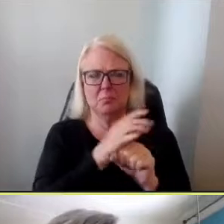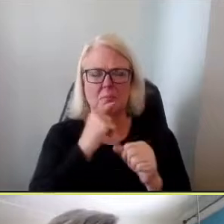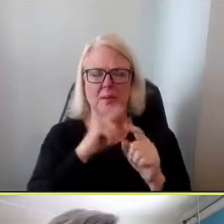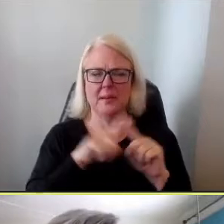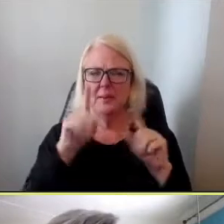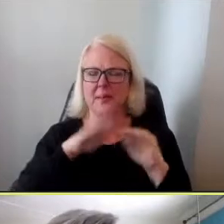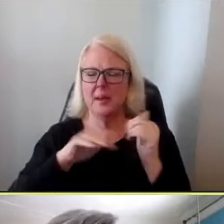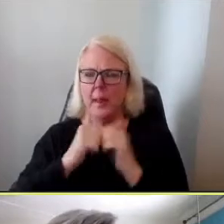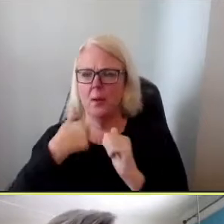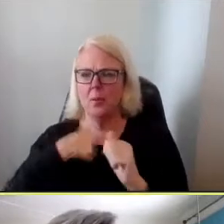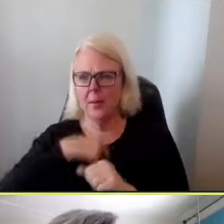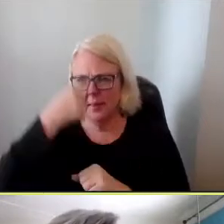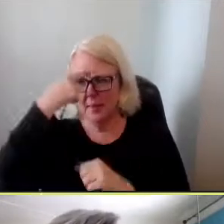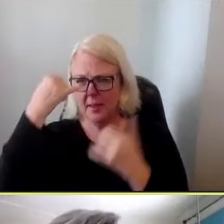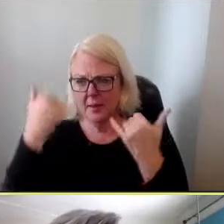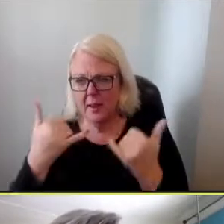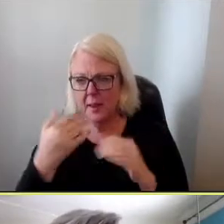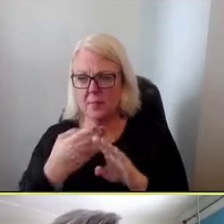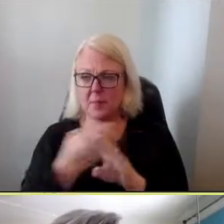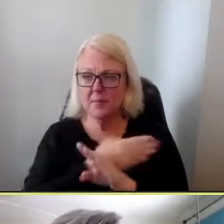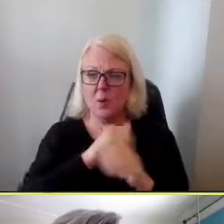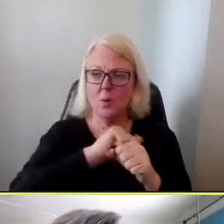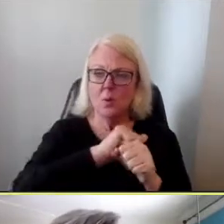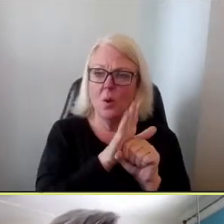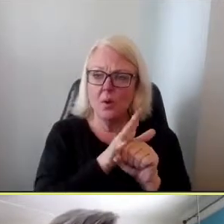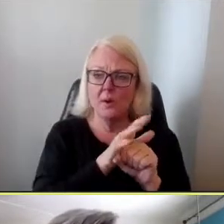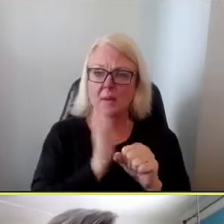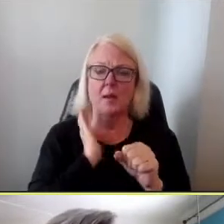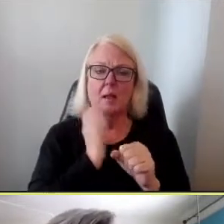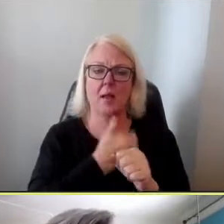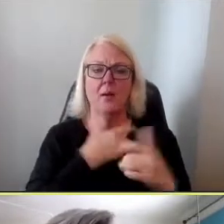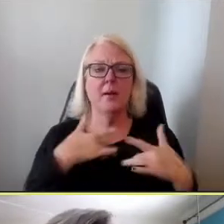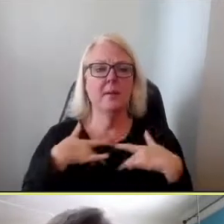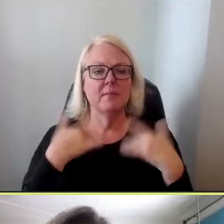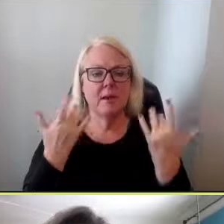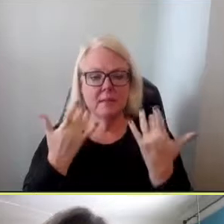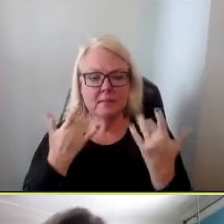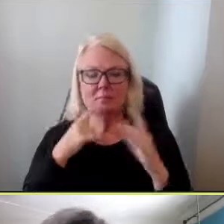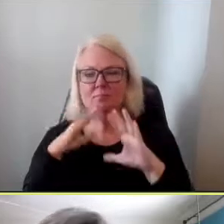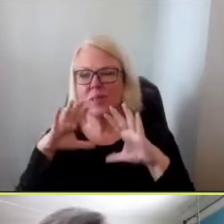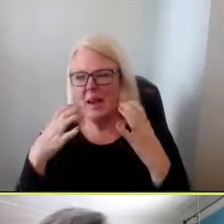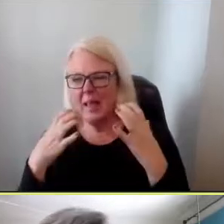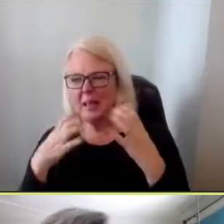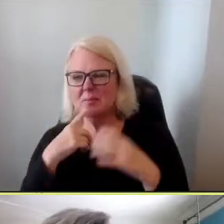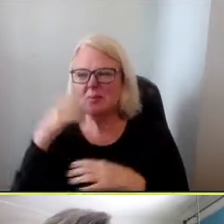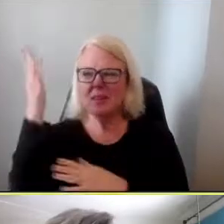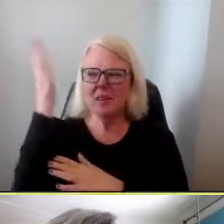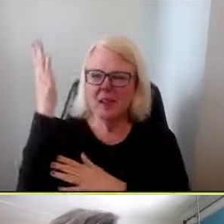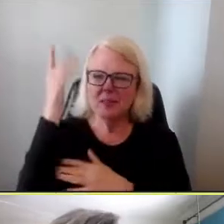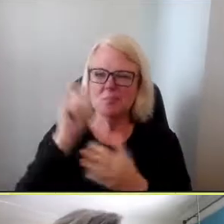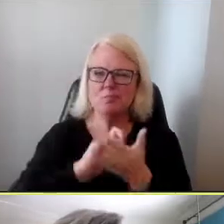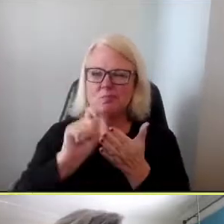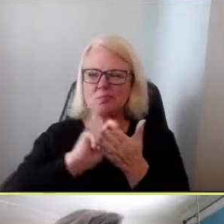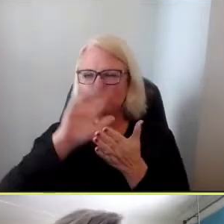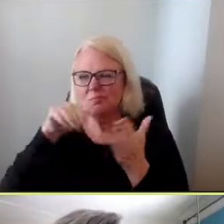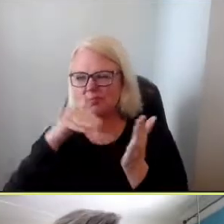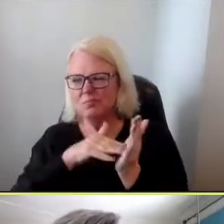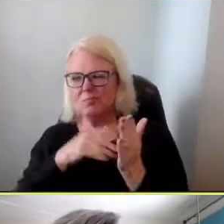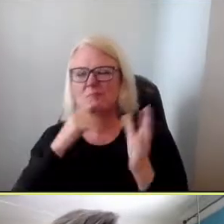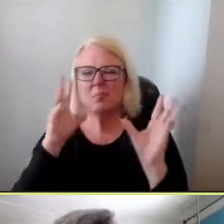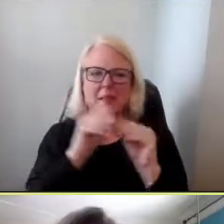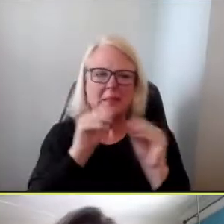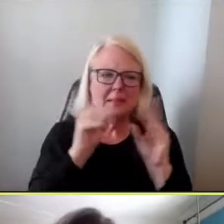about it now. Before the COVID pandemic, our events, classes, lectures, writing center sessions,